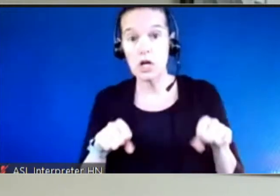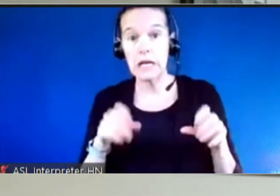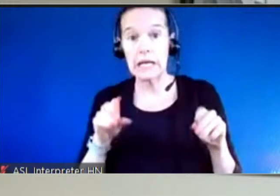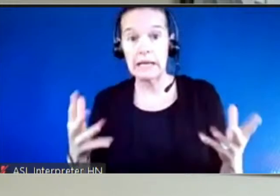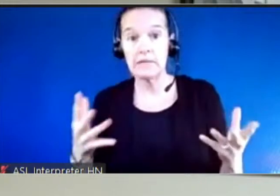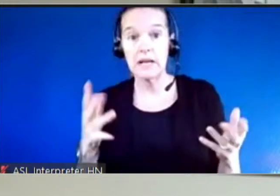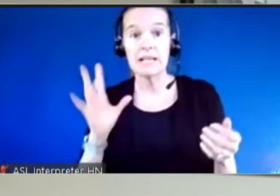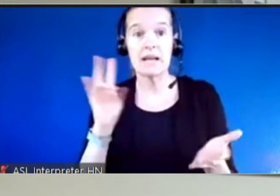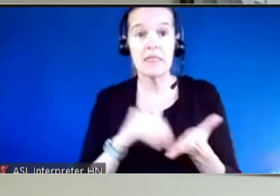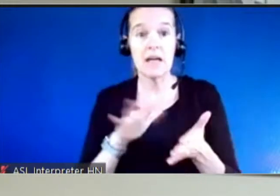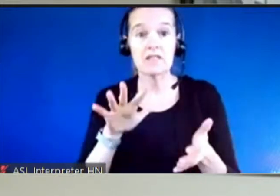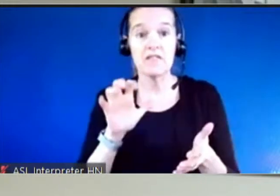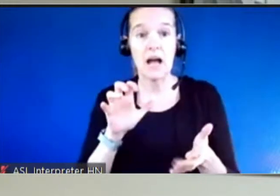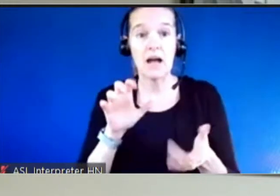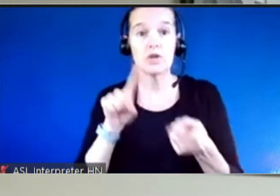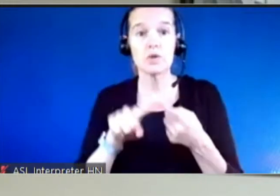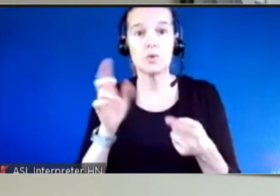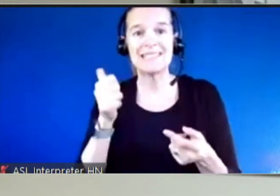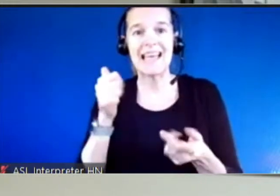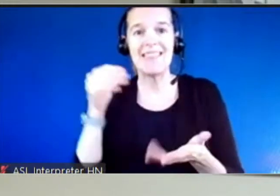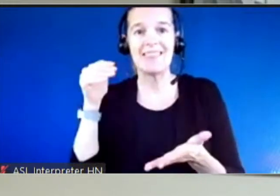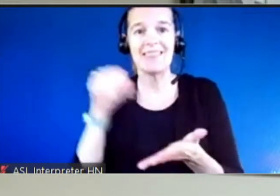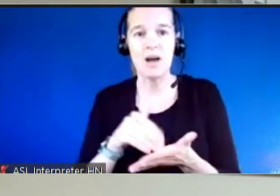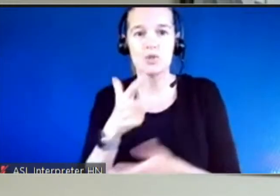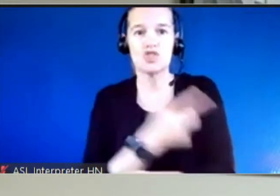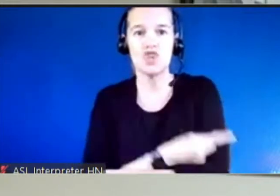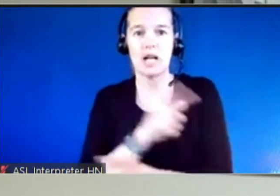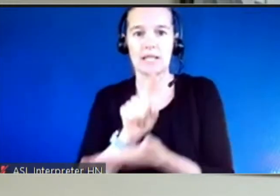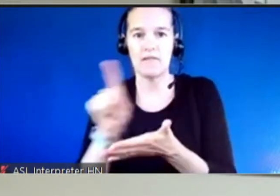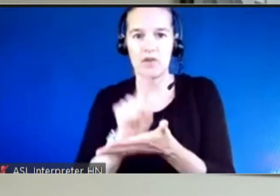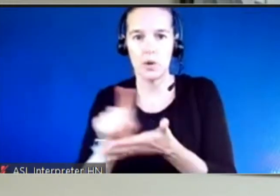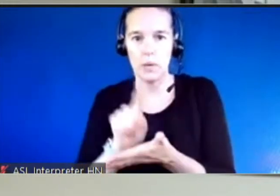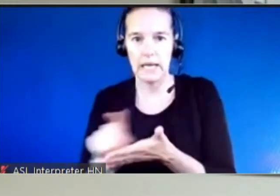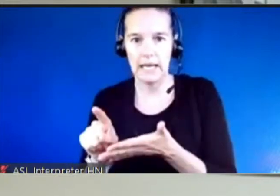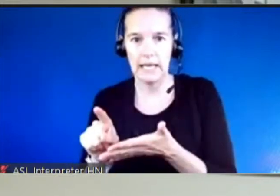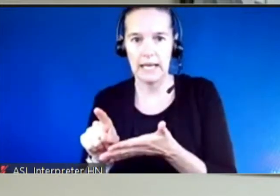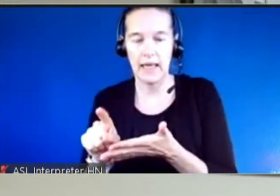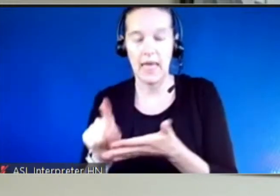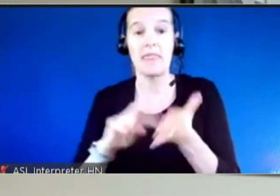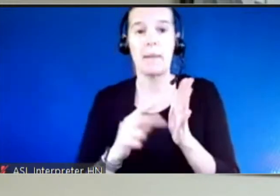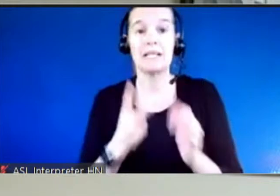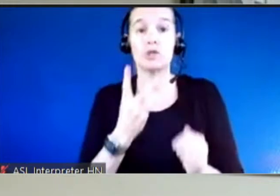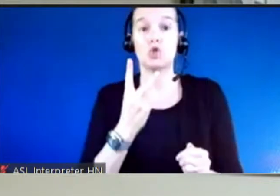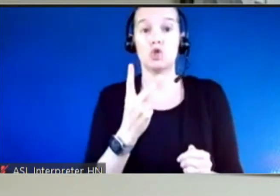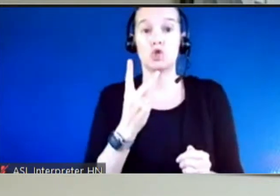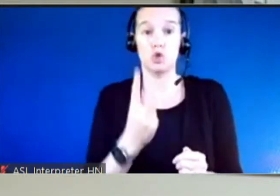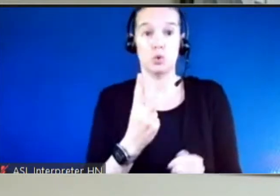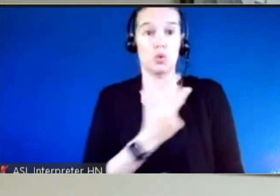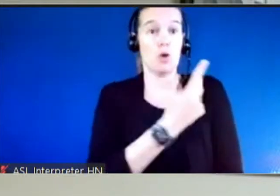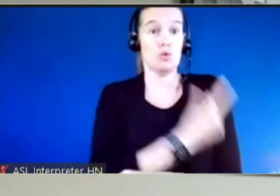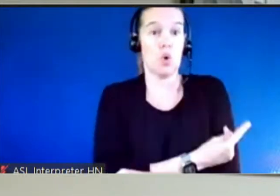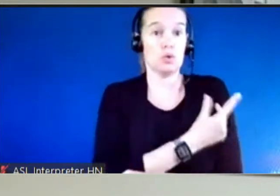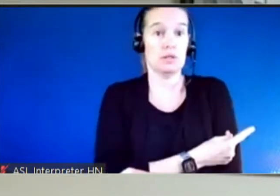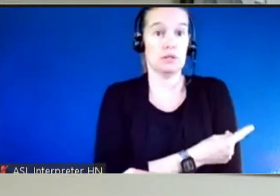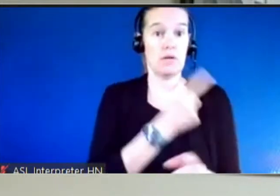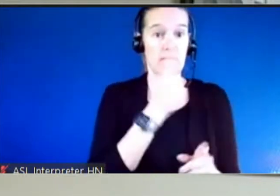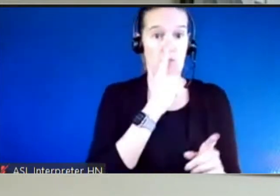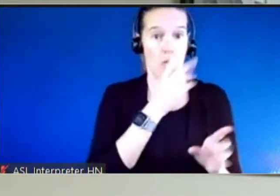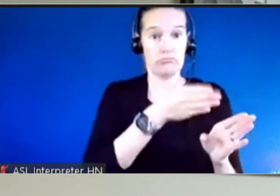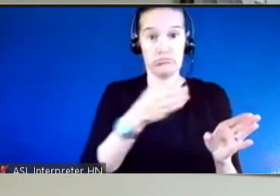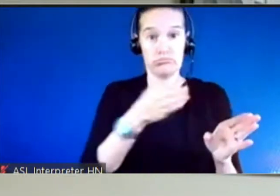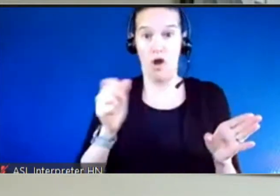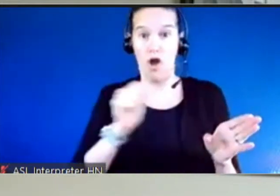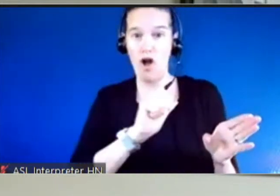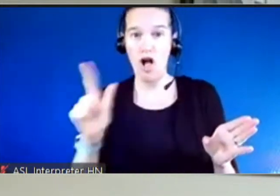and 10,000 shots per week, which would equate to 2 doses to all of Mendocino in 6 months.